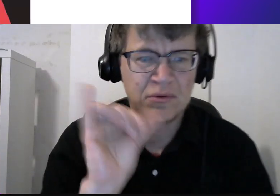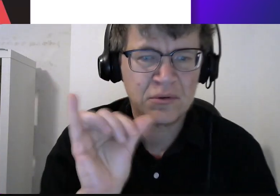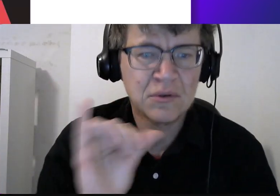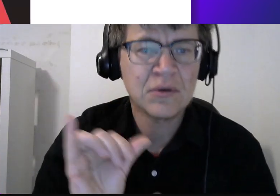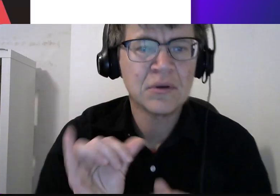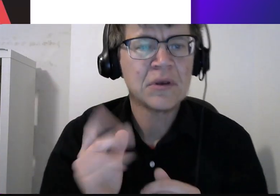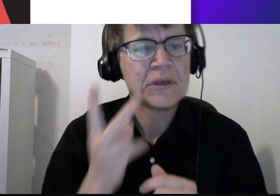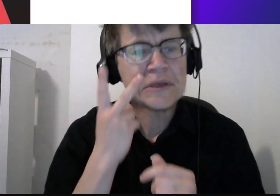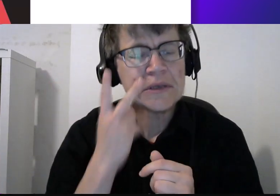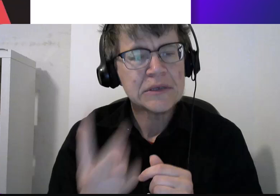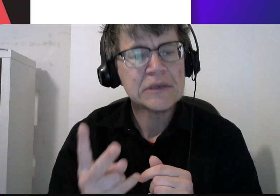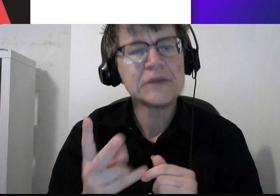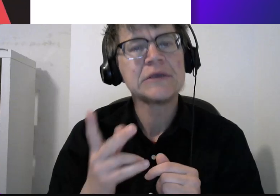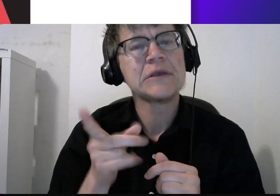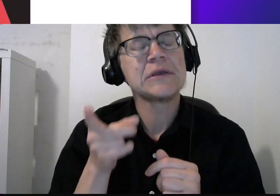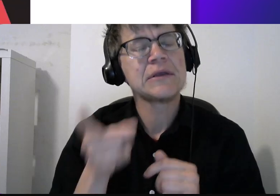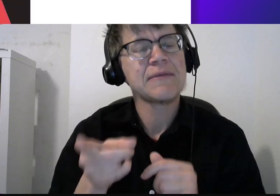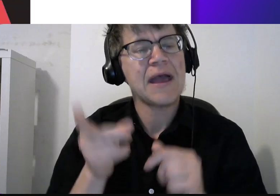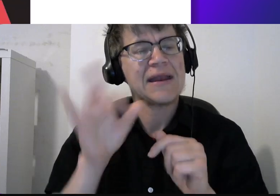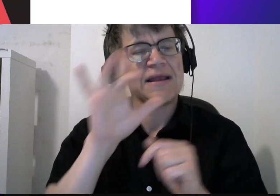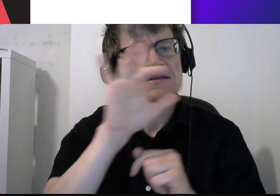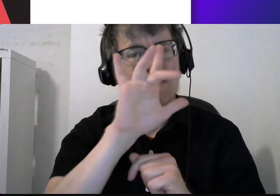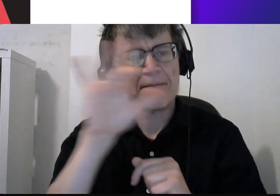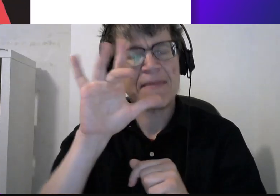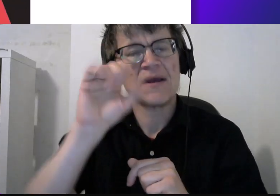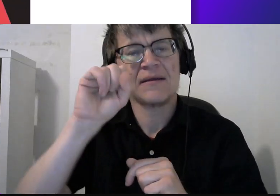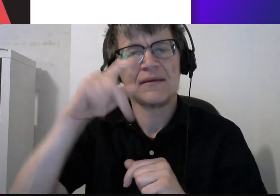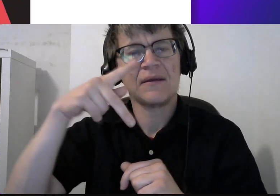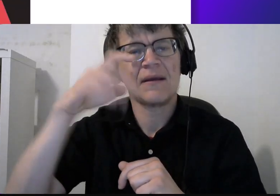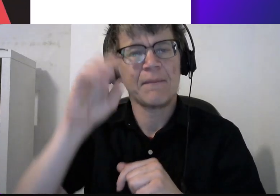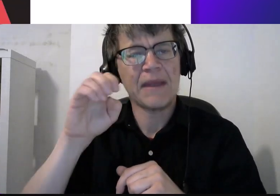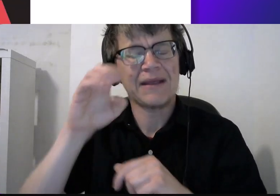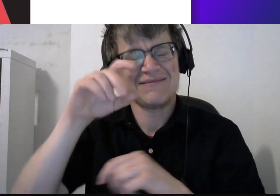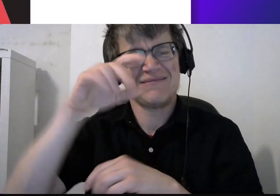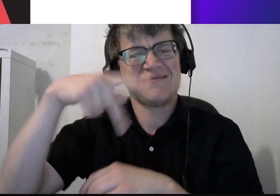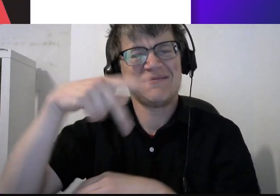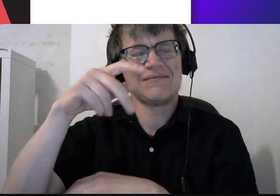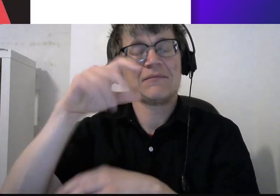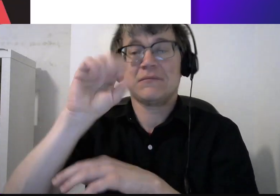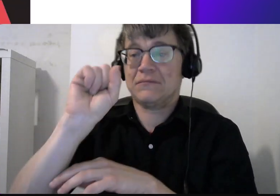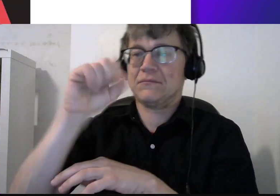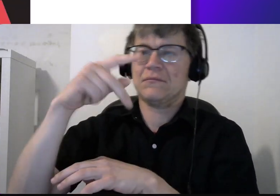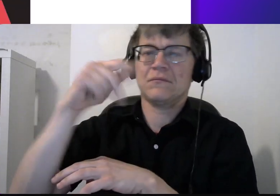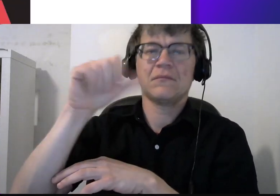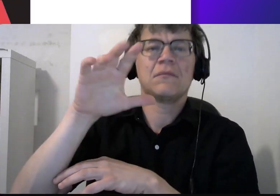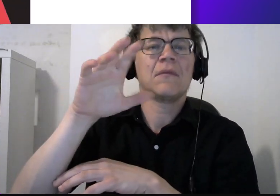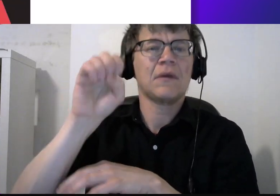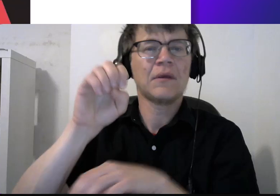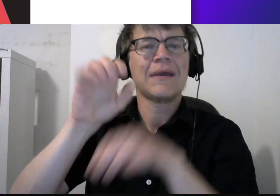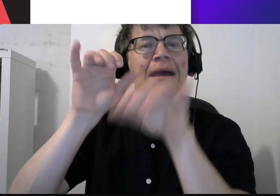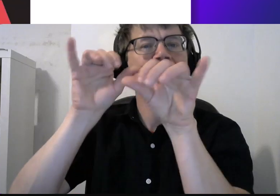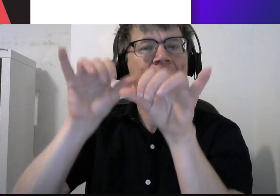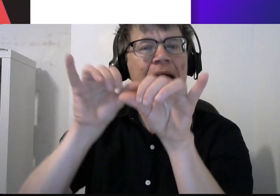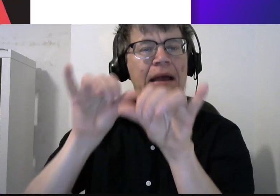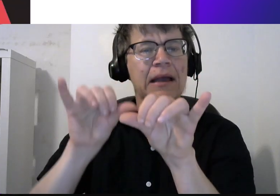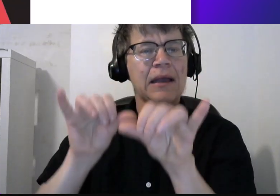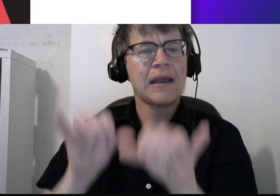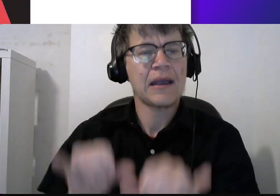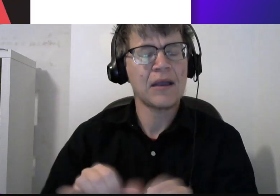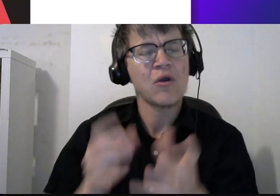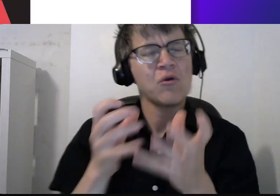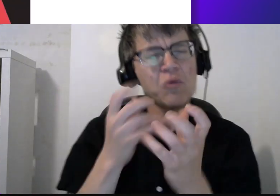the spacing is very consistent, so you want to be very cautious that if you do something like this, you are being very conscientious about that